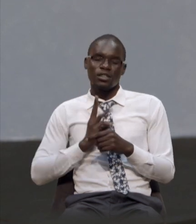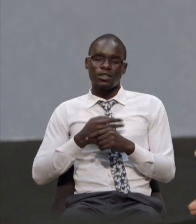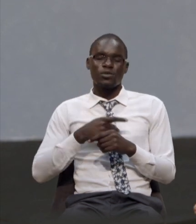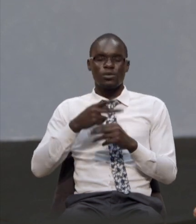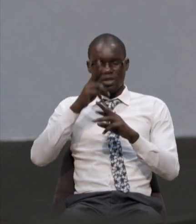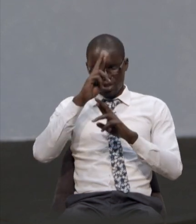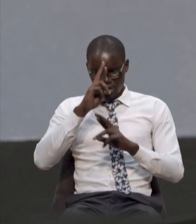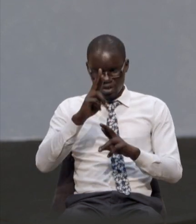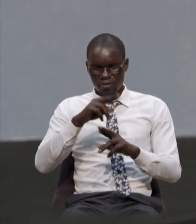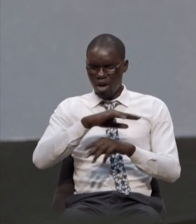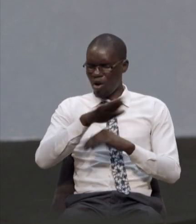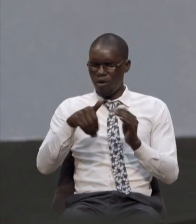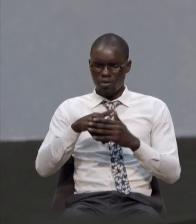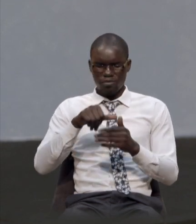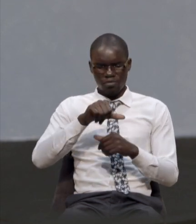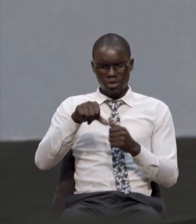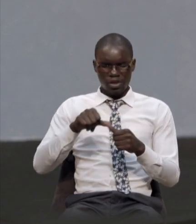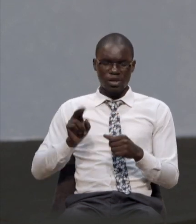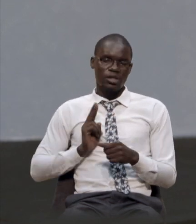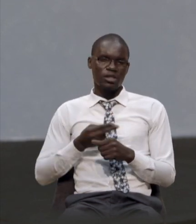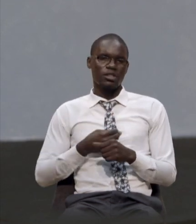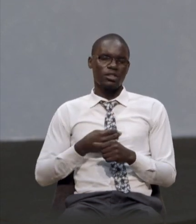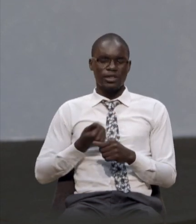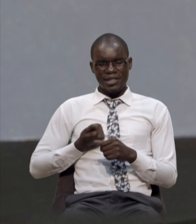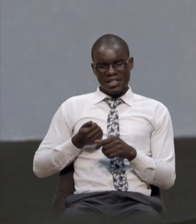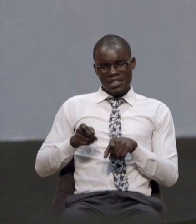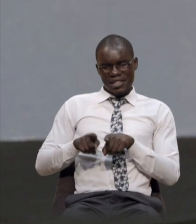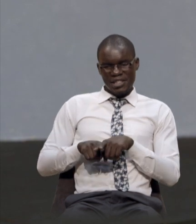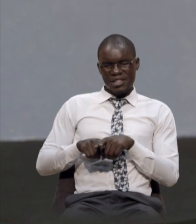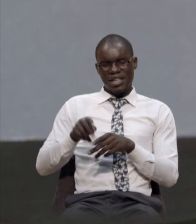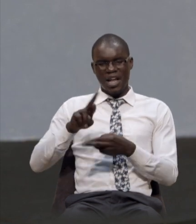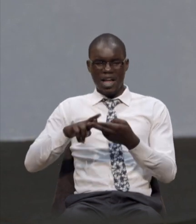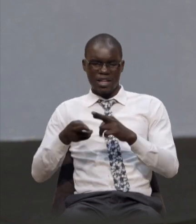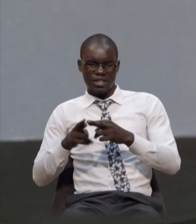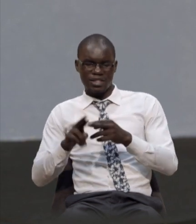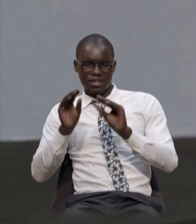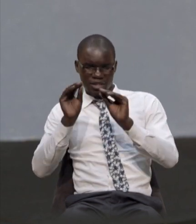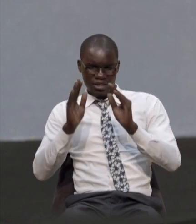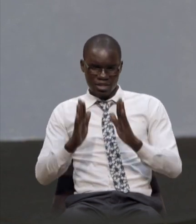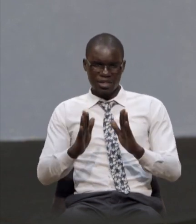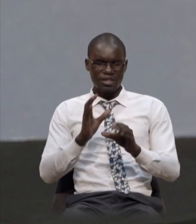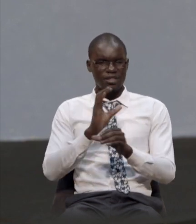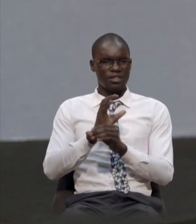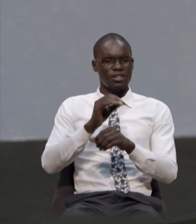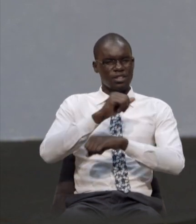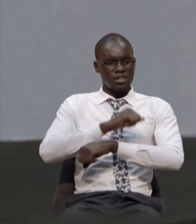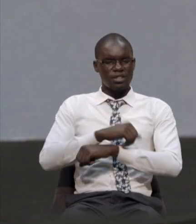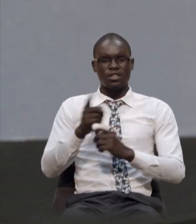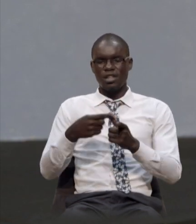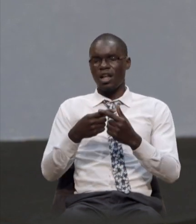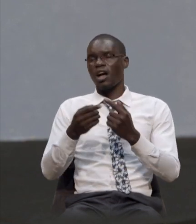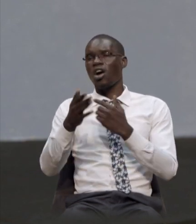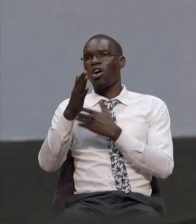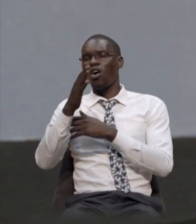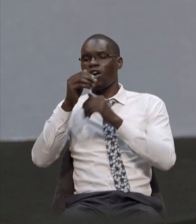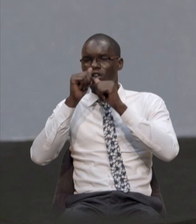elder sister, our aunties in the house, our relatives, teachers, and church. And when we respect these people, God will bless us and